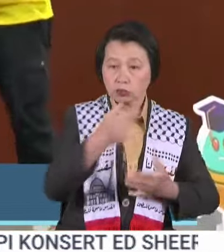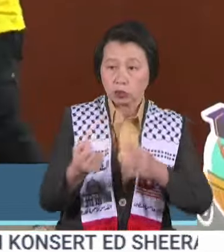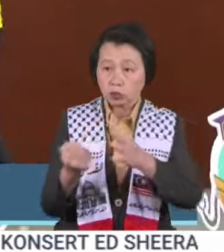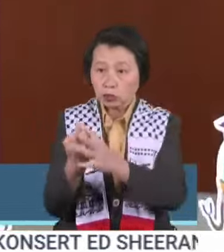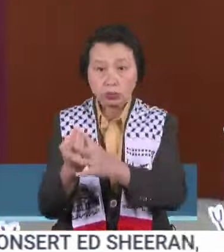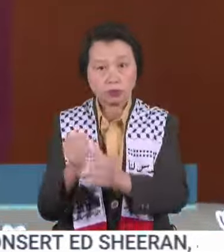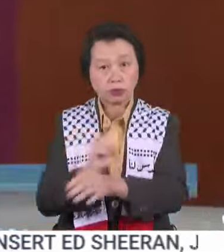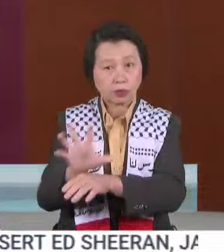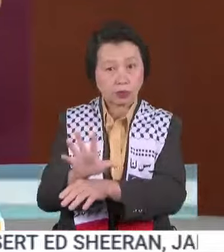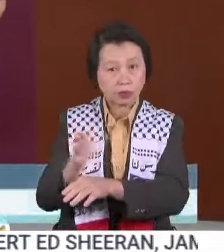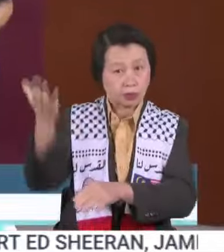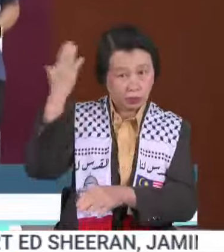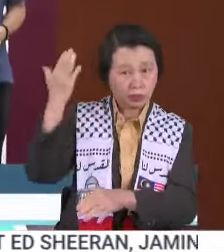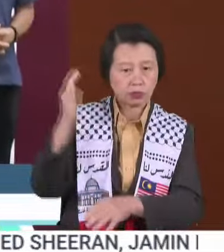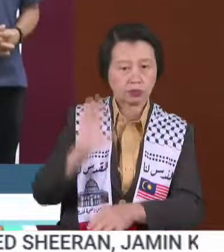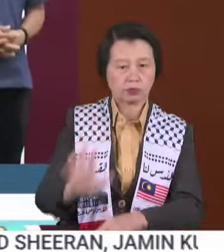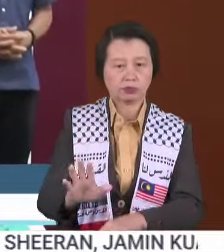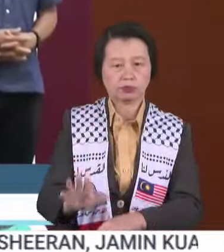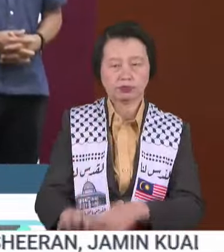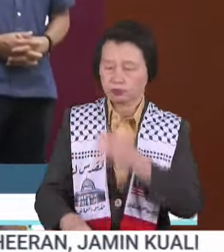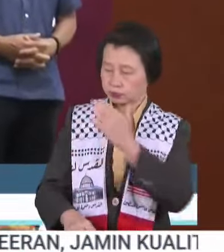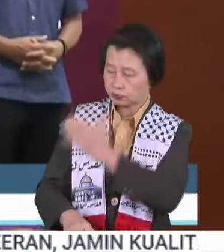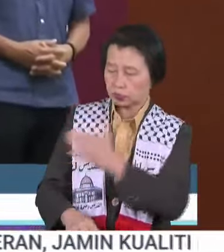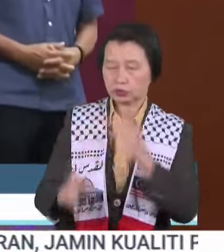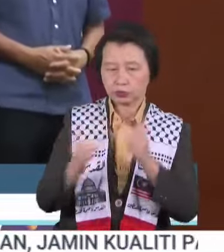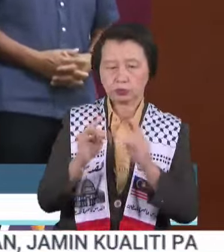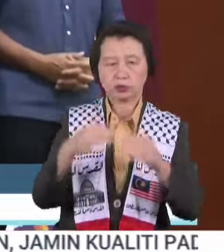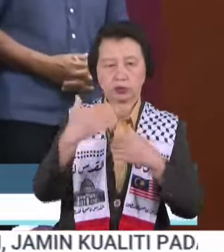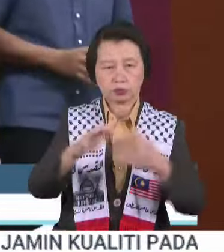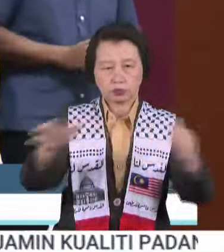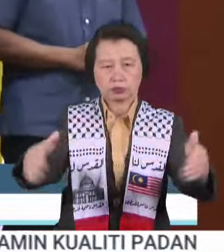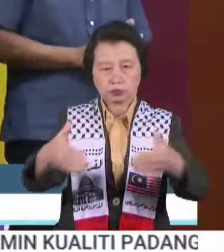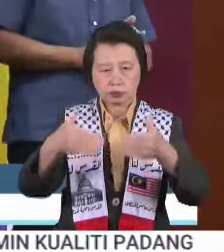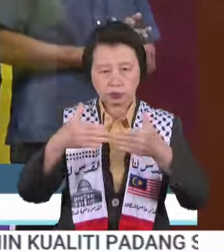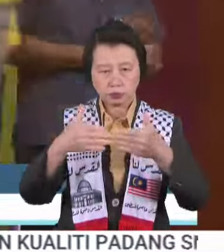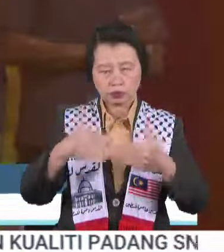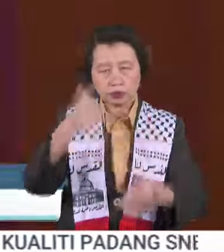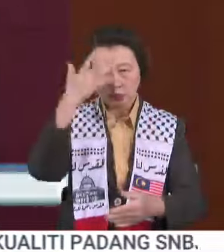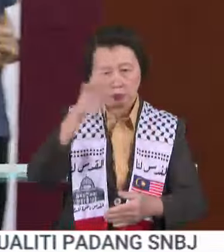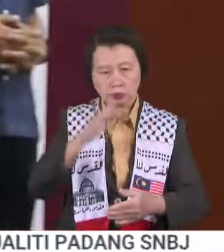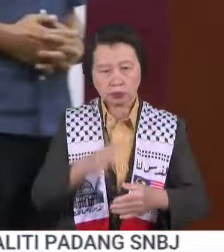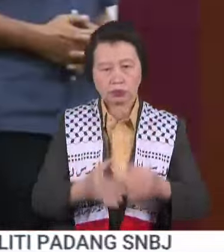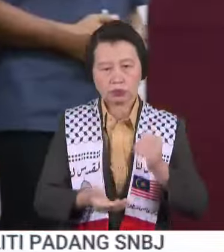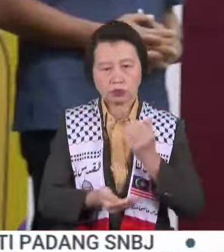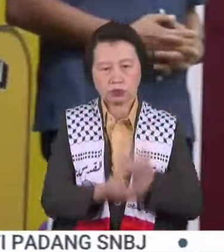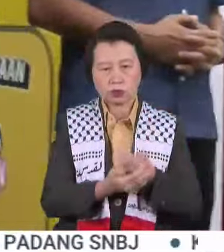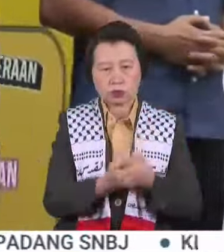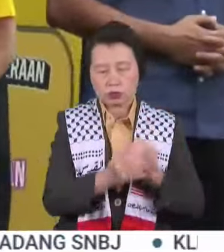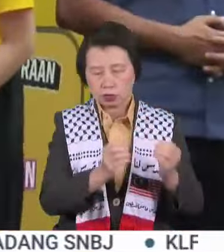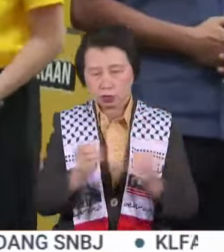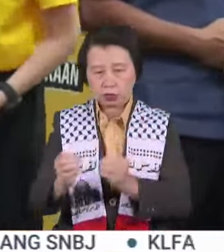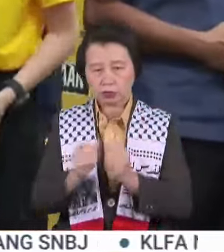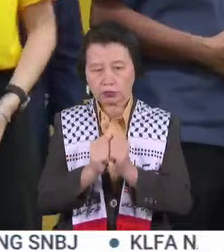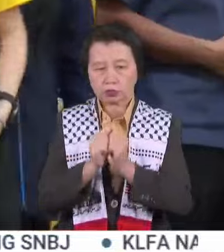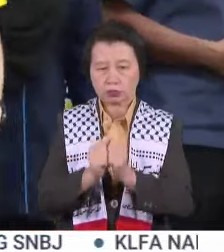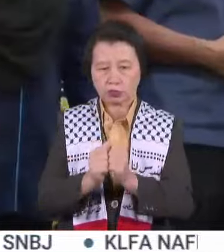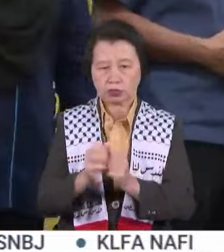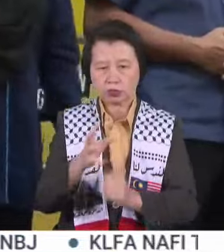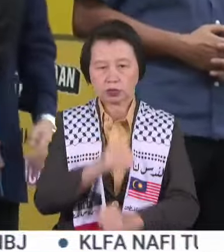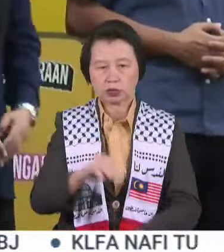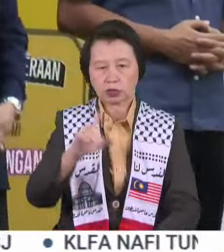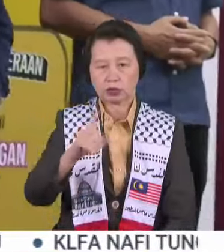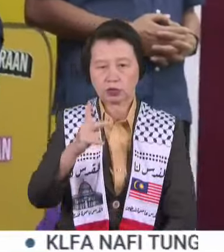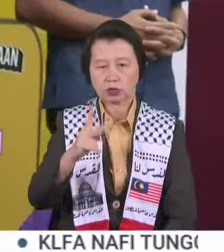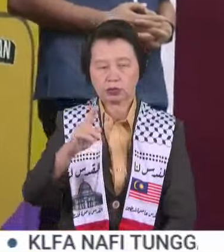significantly. Beliau ditemui selepas penutupan program Jelajah Bijak Wang Anjuran bersama LIAM dan